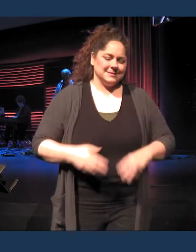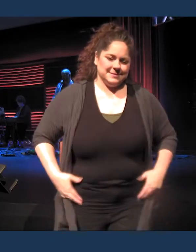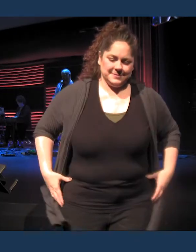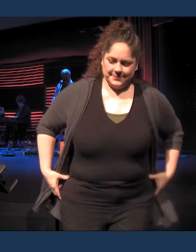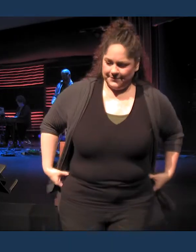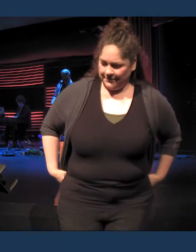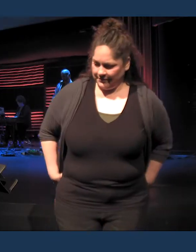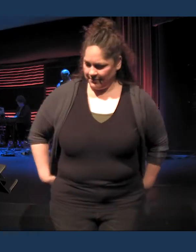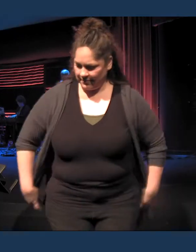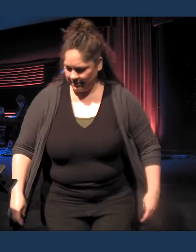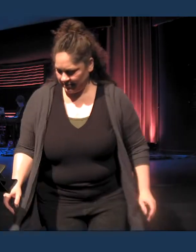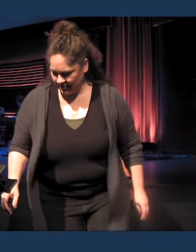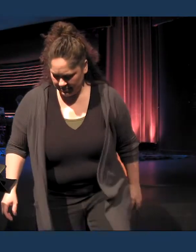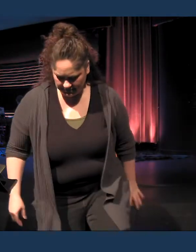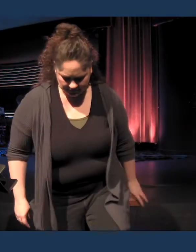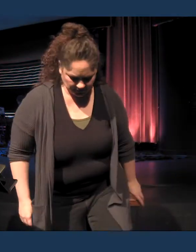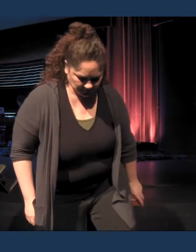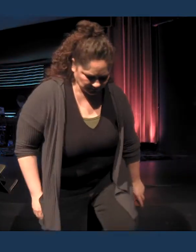morning.